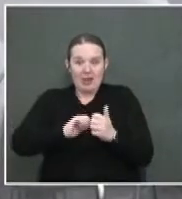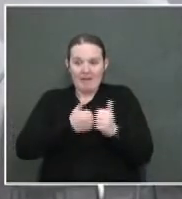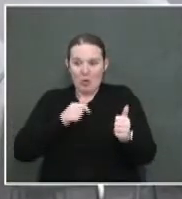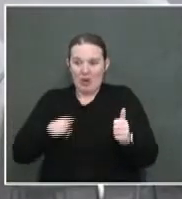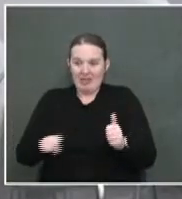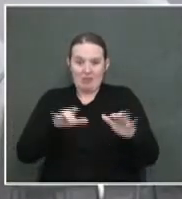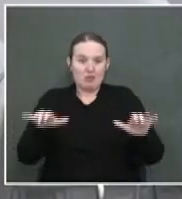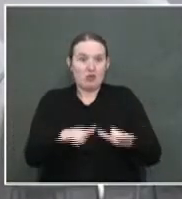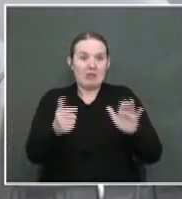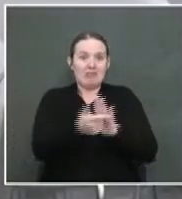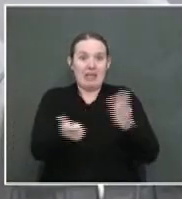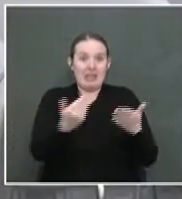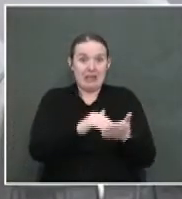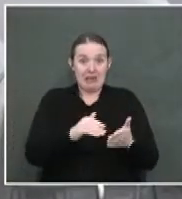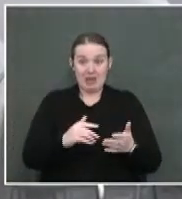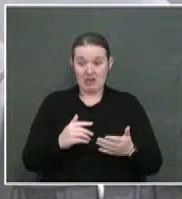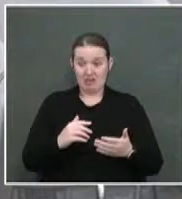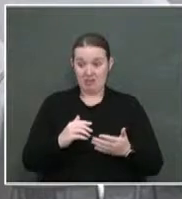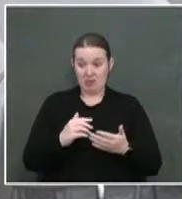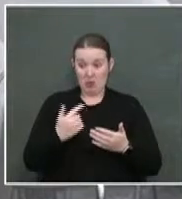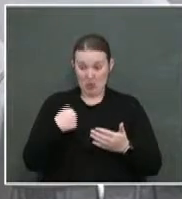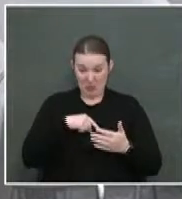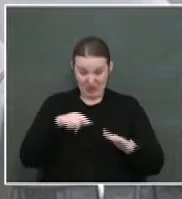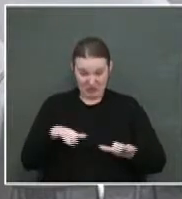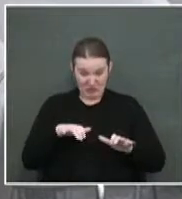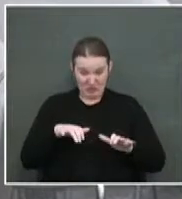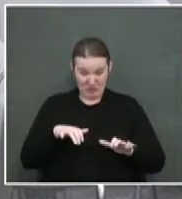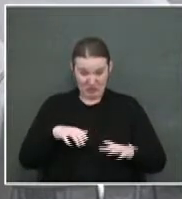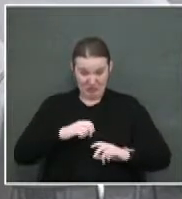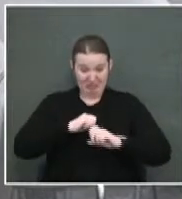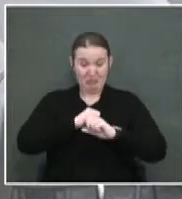I don't know that there's anything that we can do to prevent that from happening,